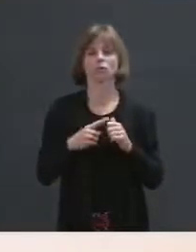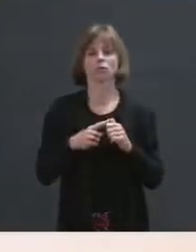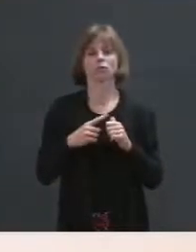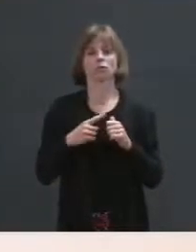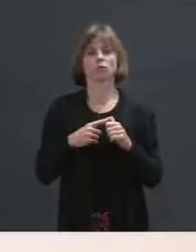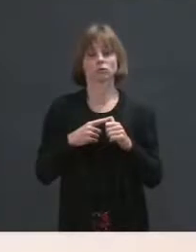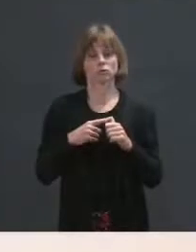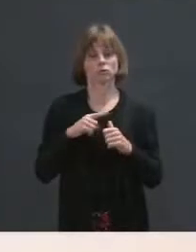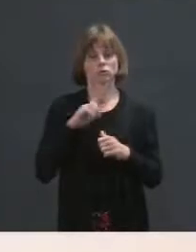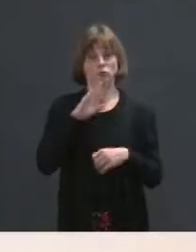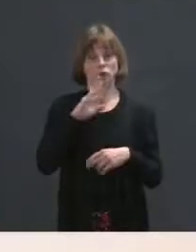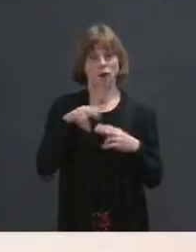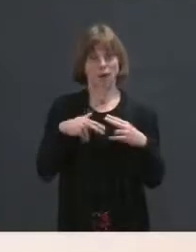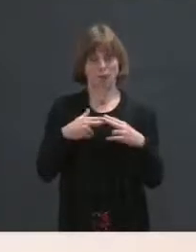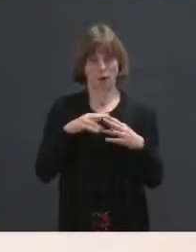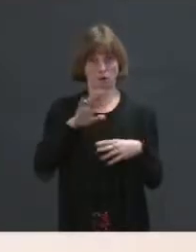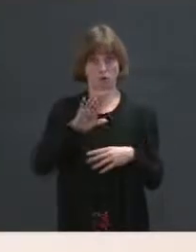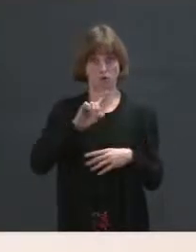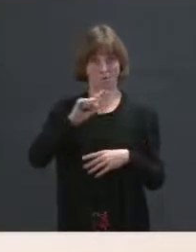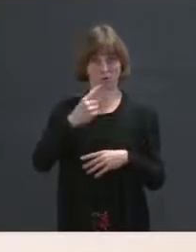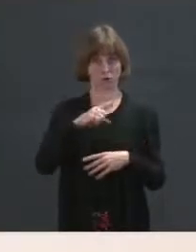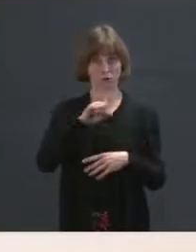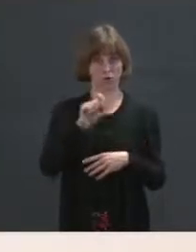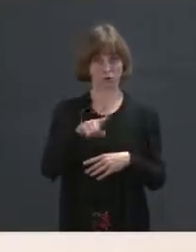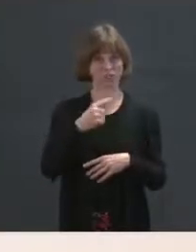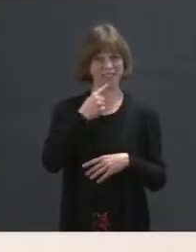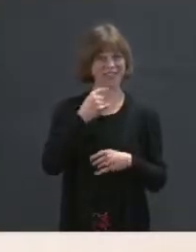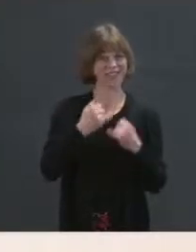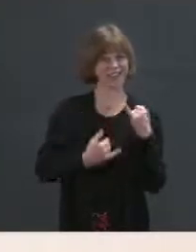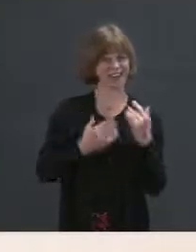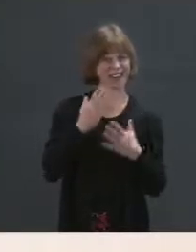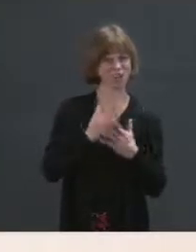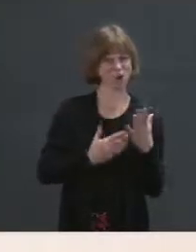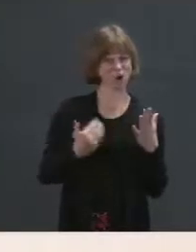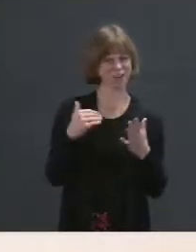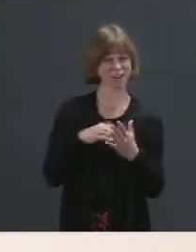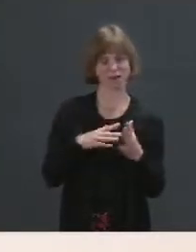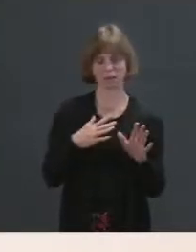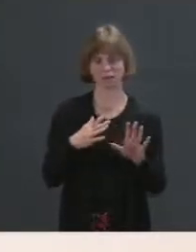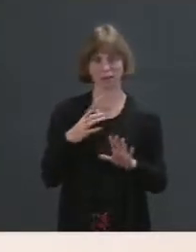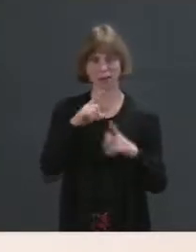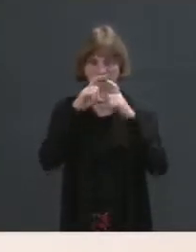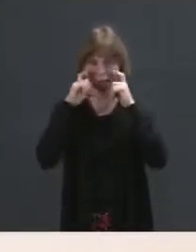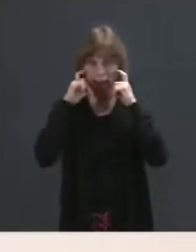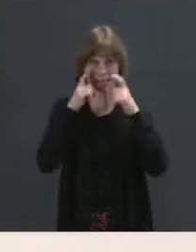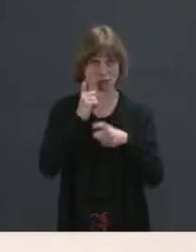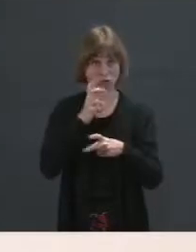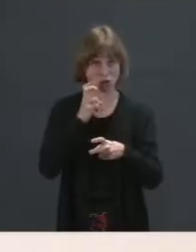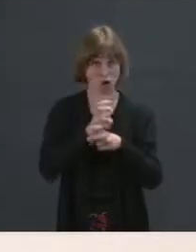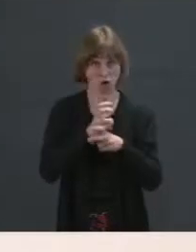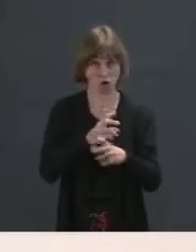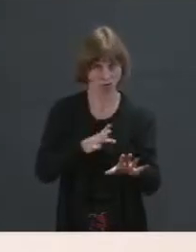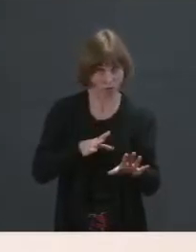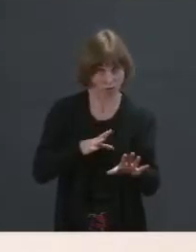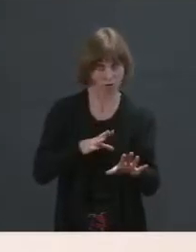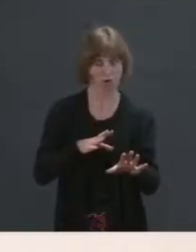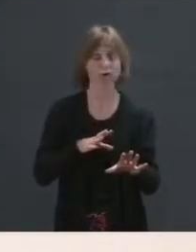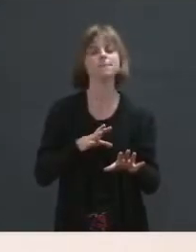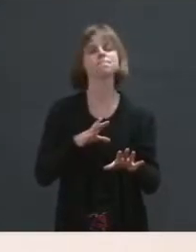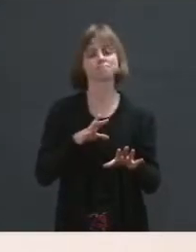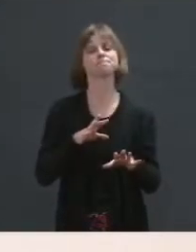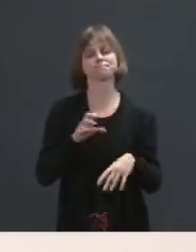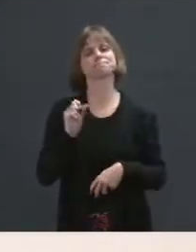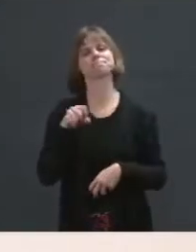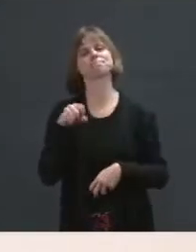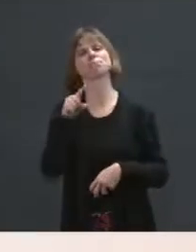on the first question, can you just say the last part of it again? You were saying, I'm sorry, masks make it difficult. Are you guys